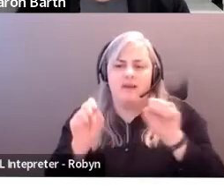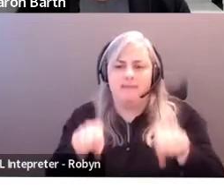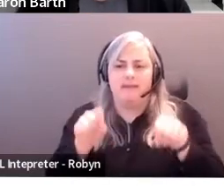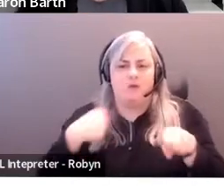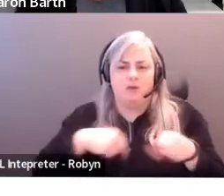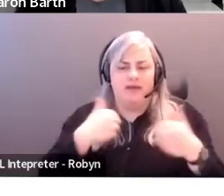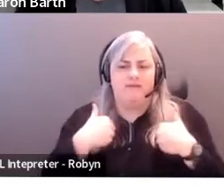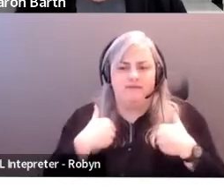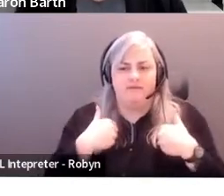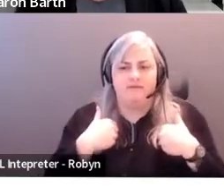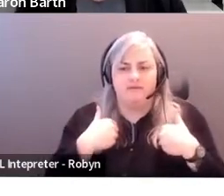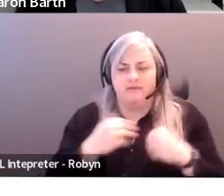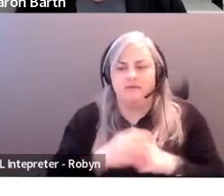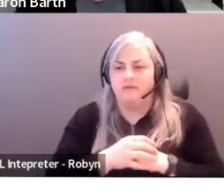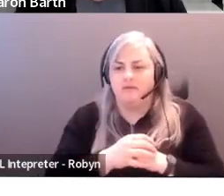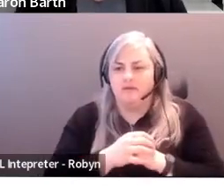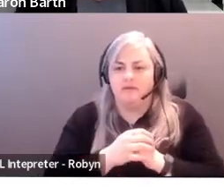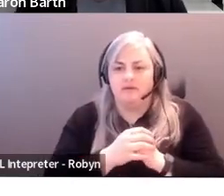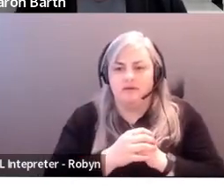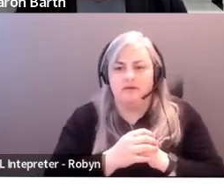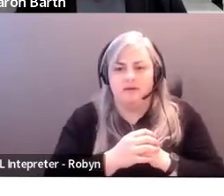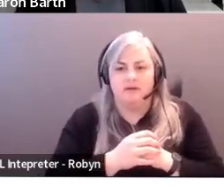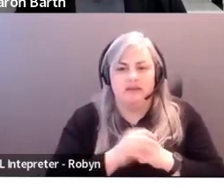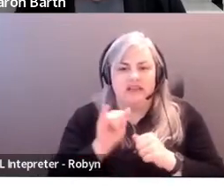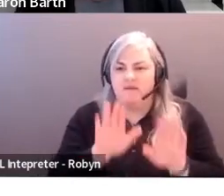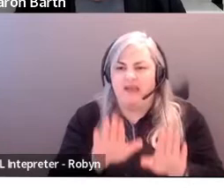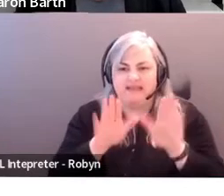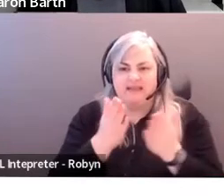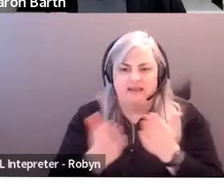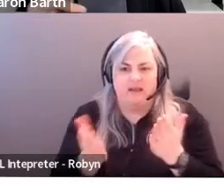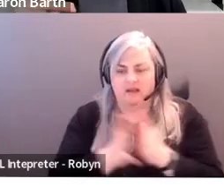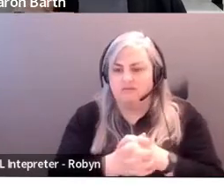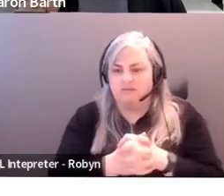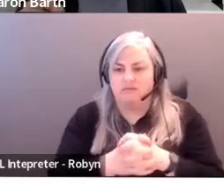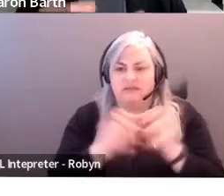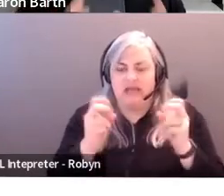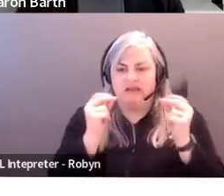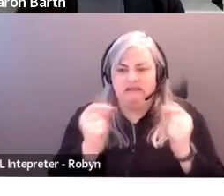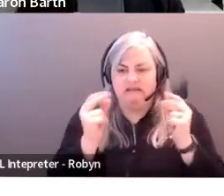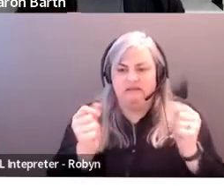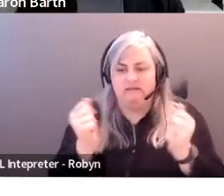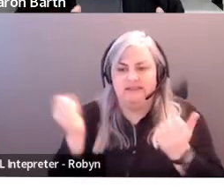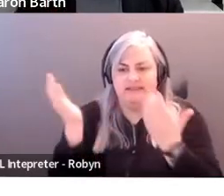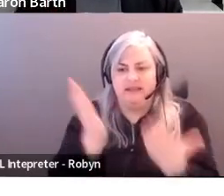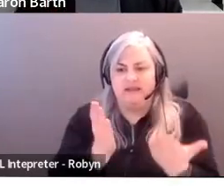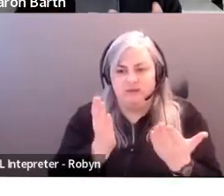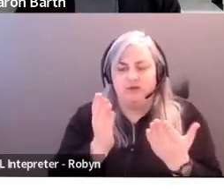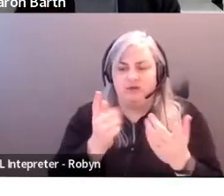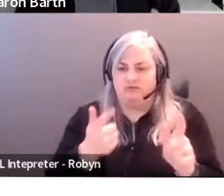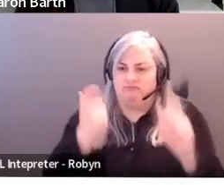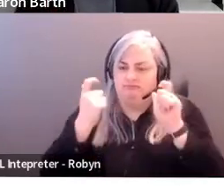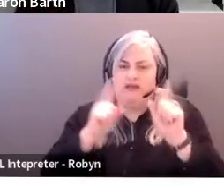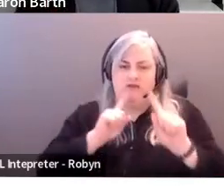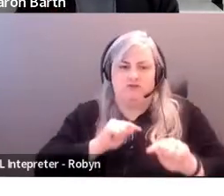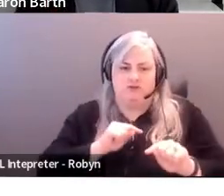abilities we have as a species. It's an amazing thing that it can quickly deliver pretty